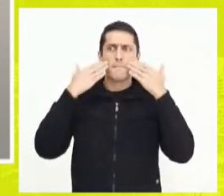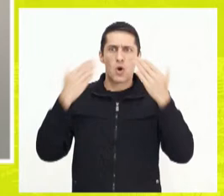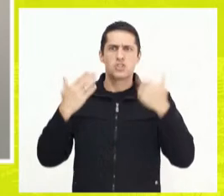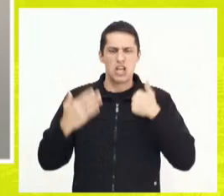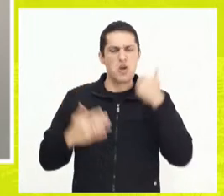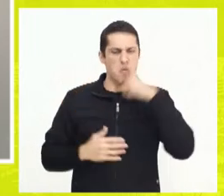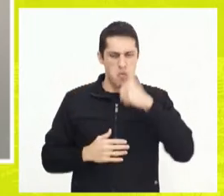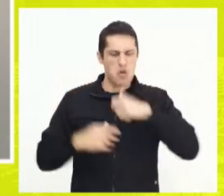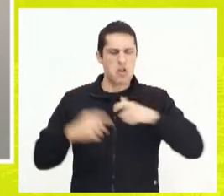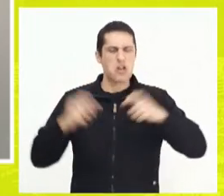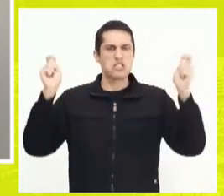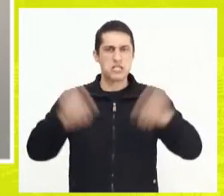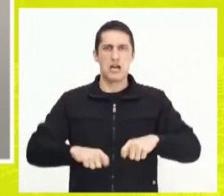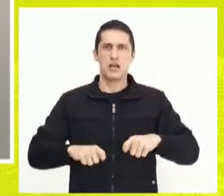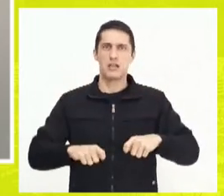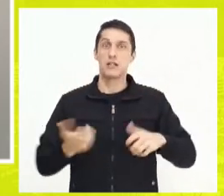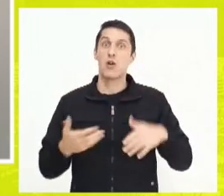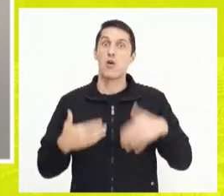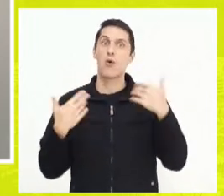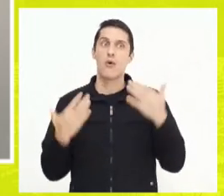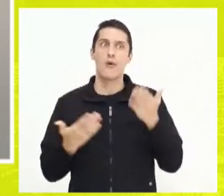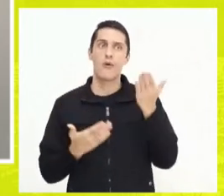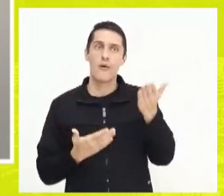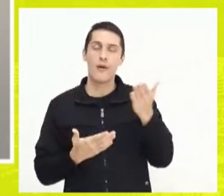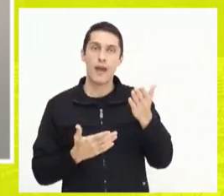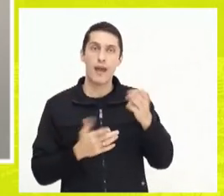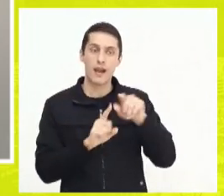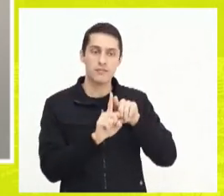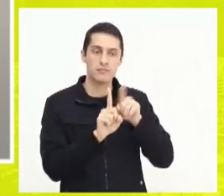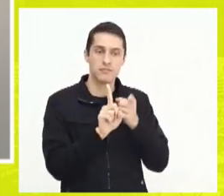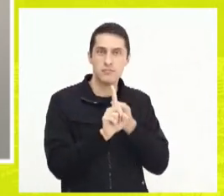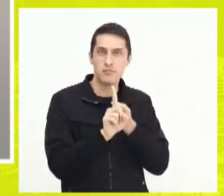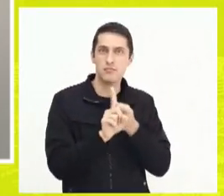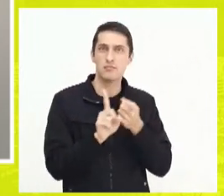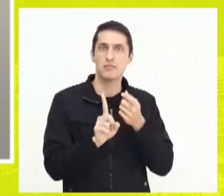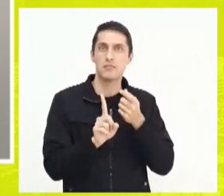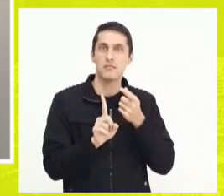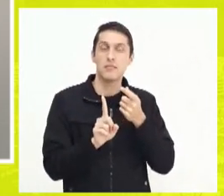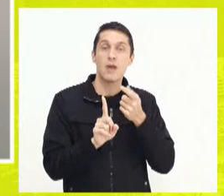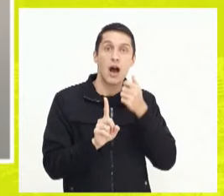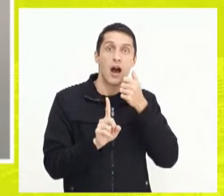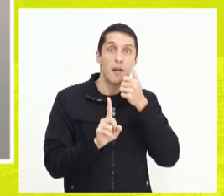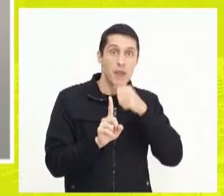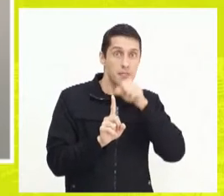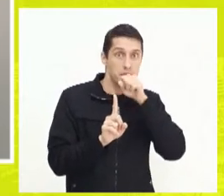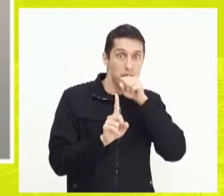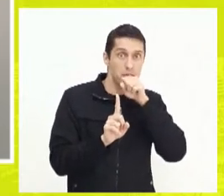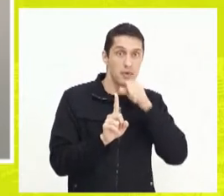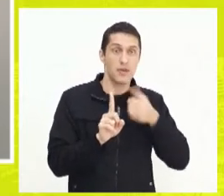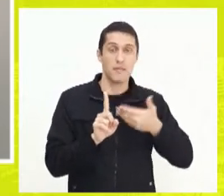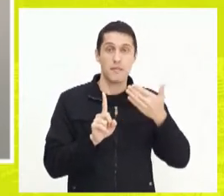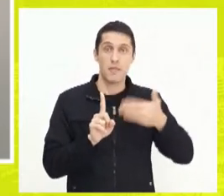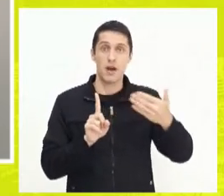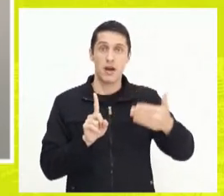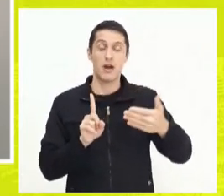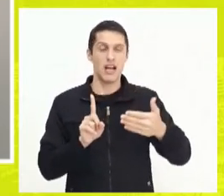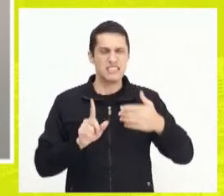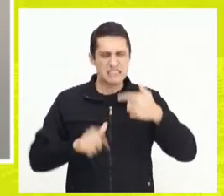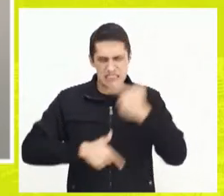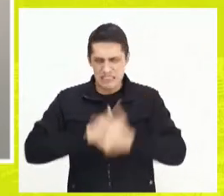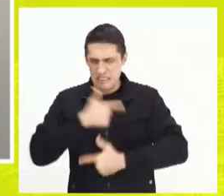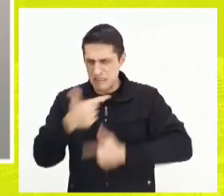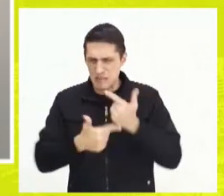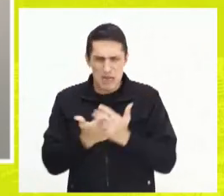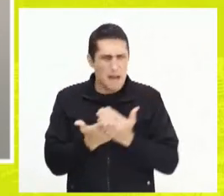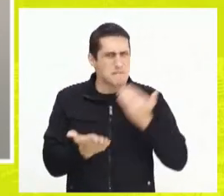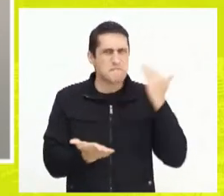of motherhood a lot of times women who end up becoming moms or during pregnancy they work